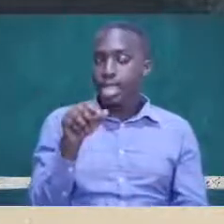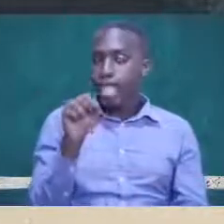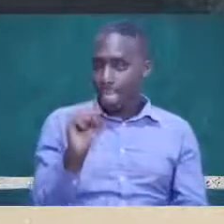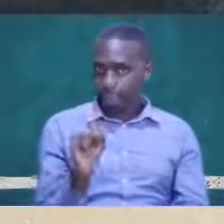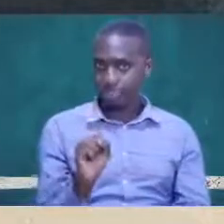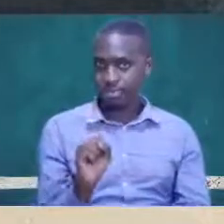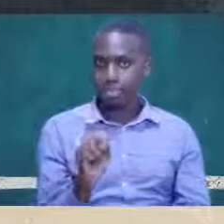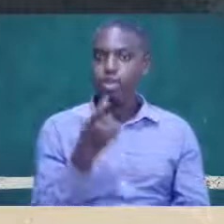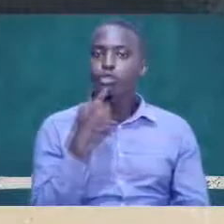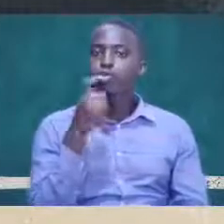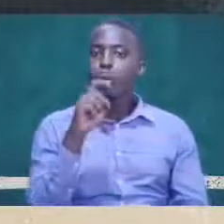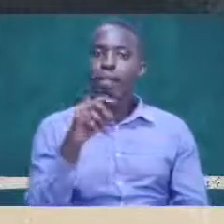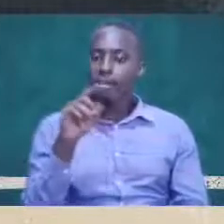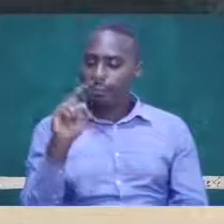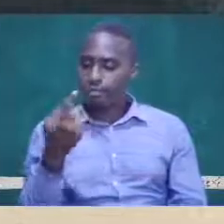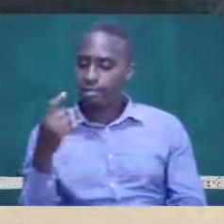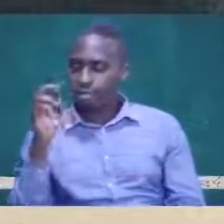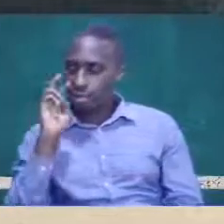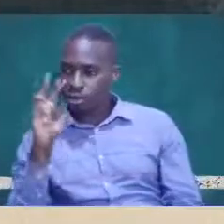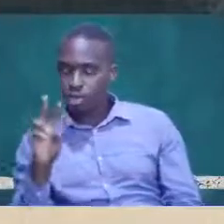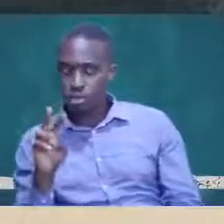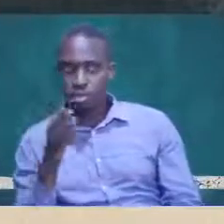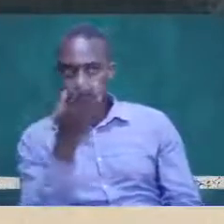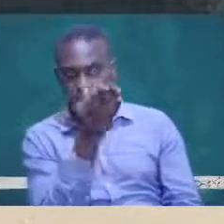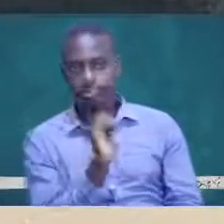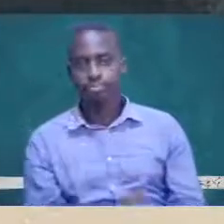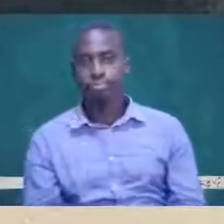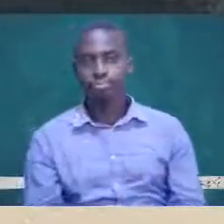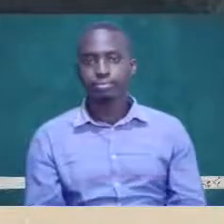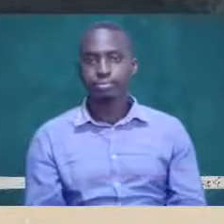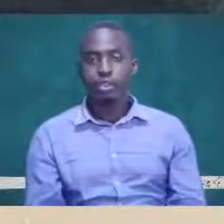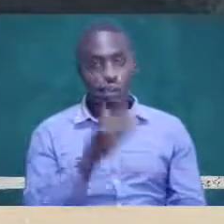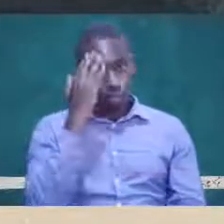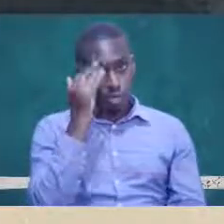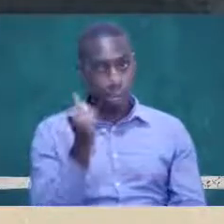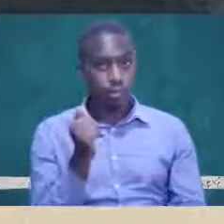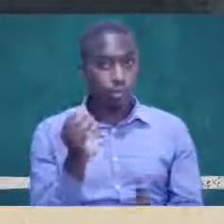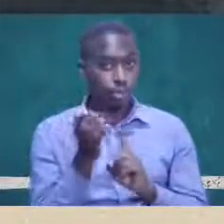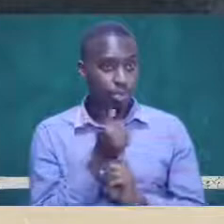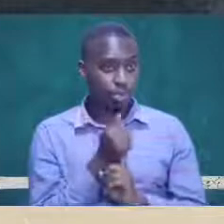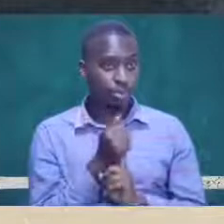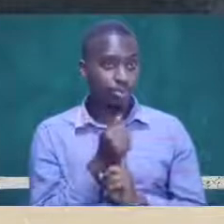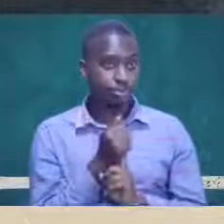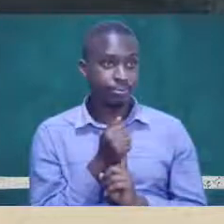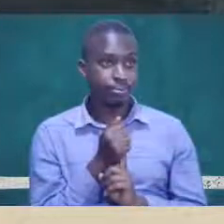MPS, we are going to first look for marginal propensity to save. Now, to get the MPS, the marginal propensity to save, we are going to